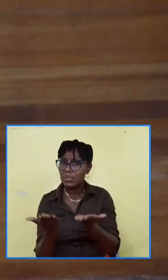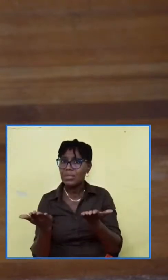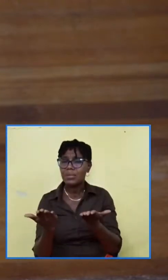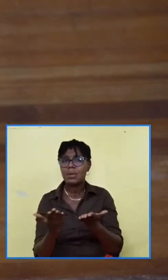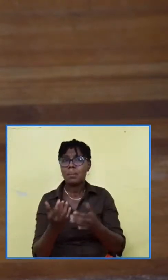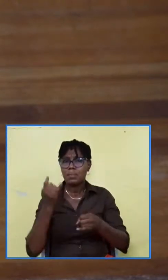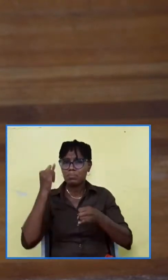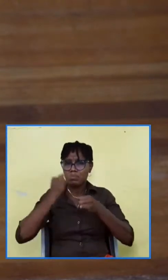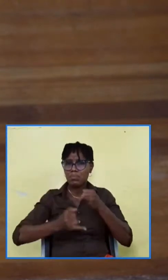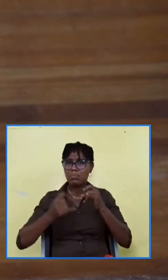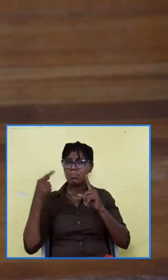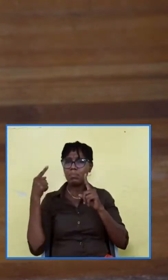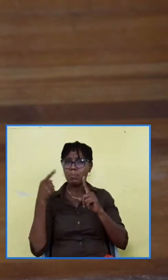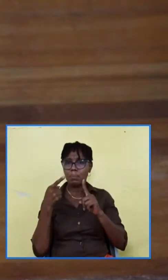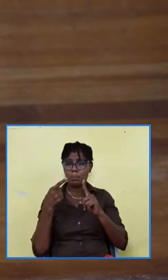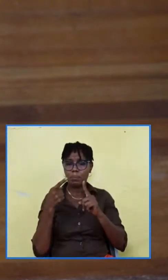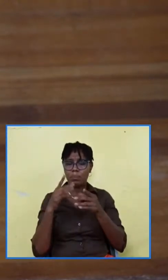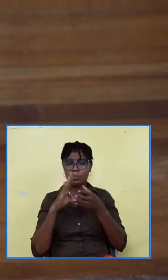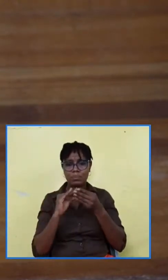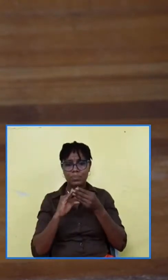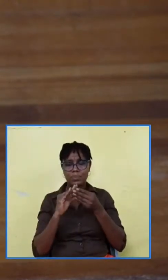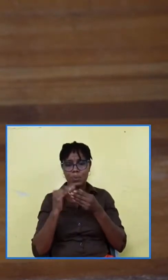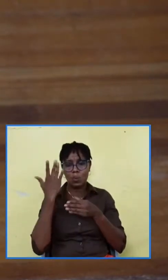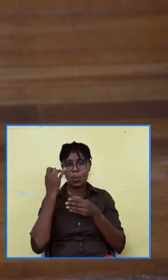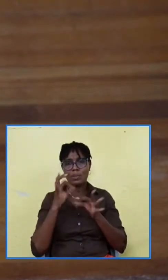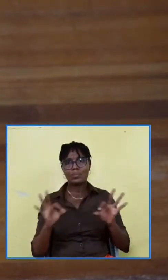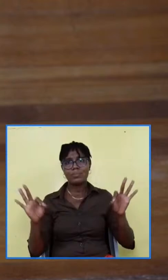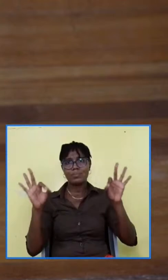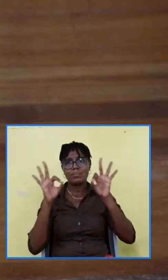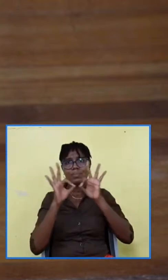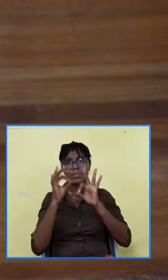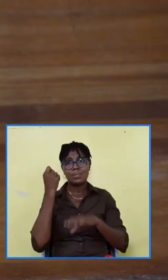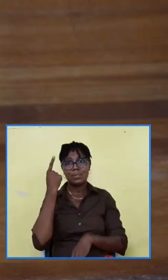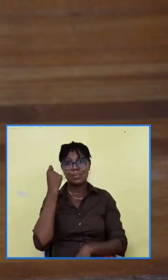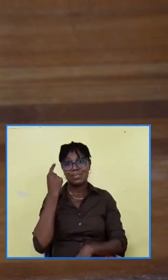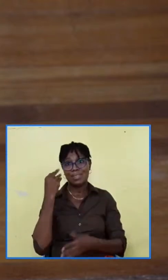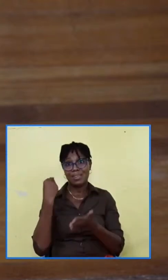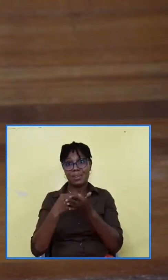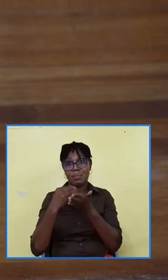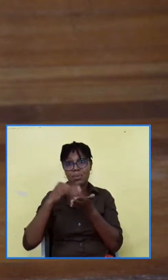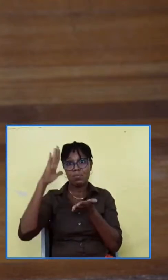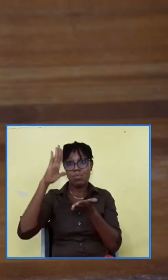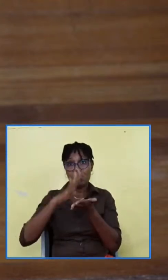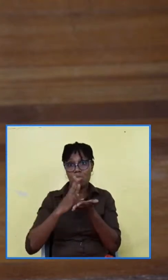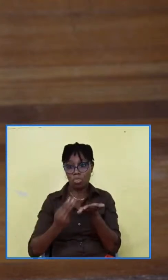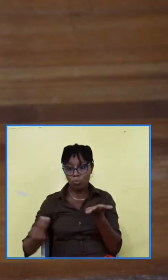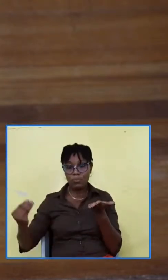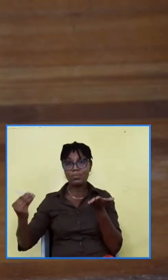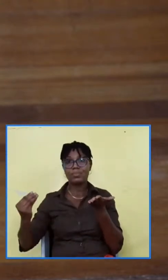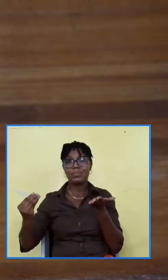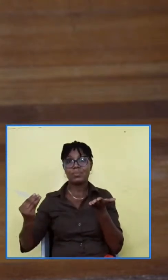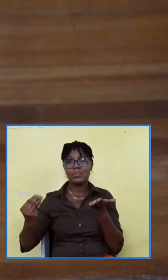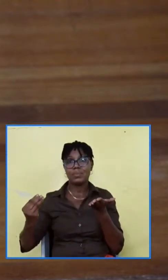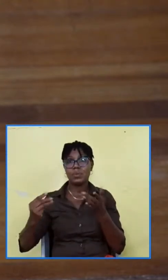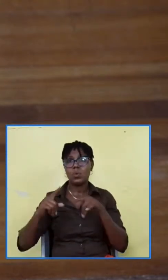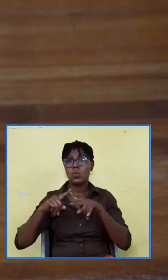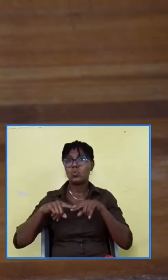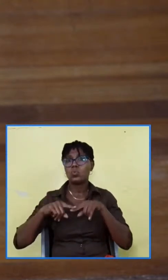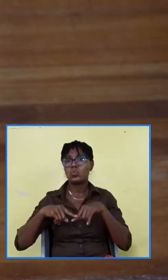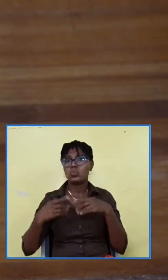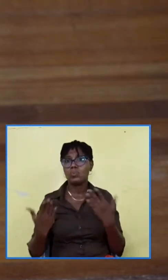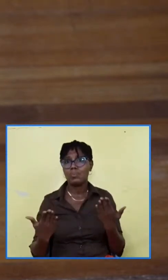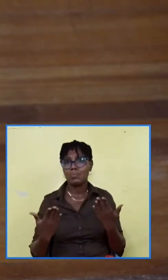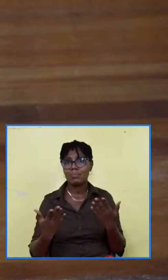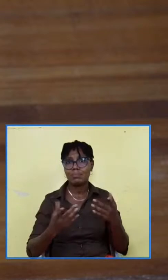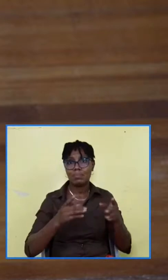point because it's important to understand that the depletion of the fund is not due to the management of